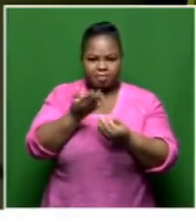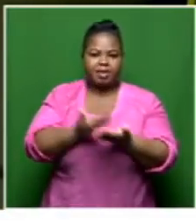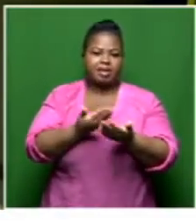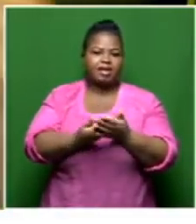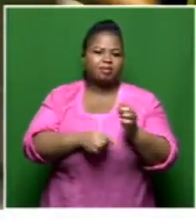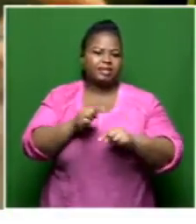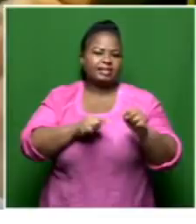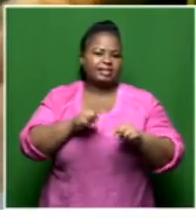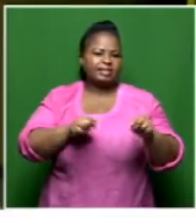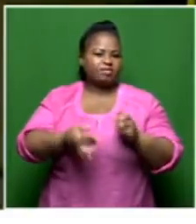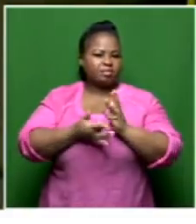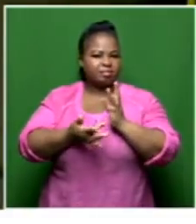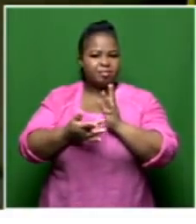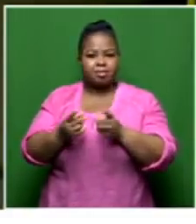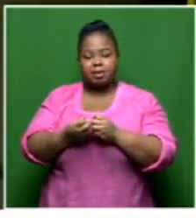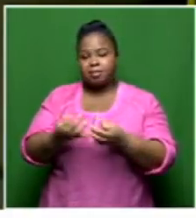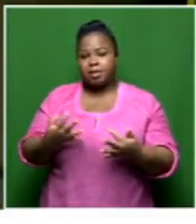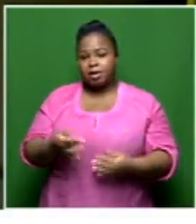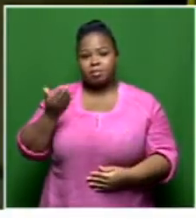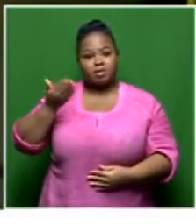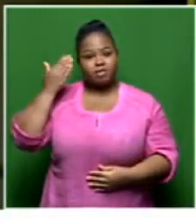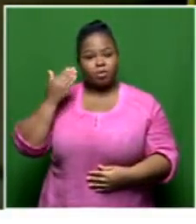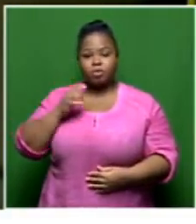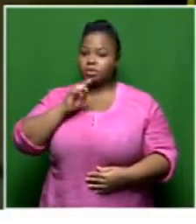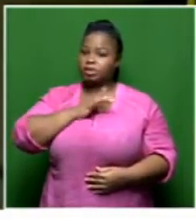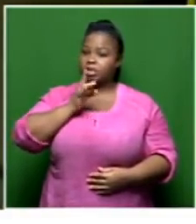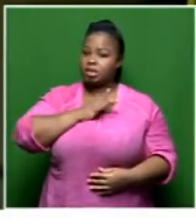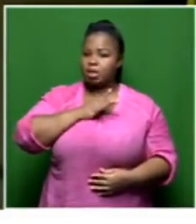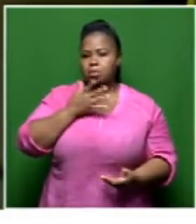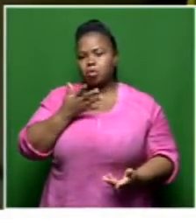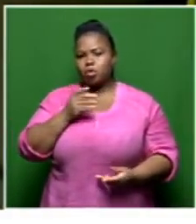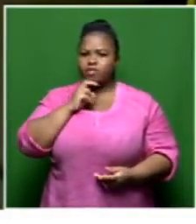masks work. But they had an outcry on the 1st, which was Saturday or